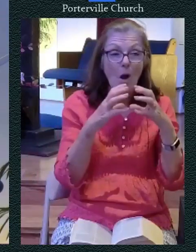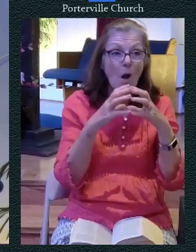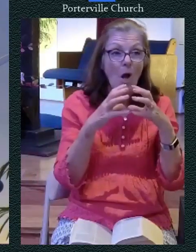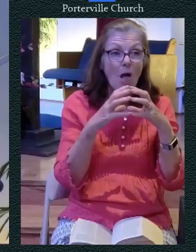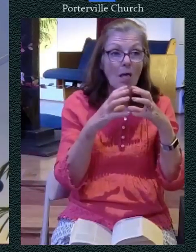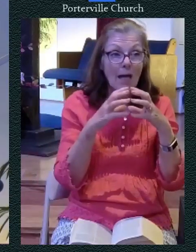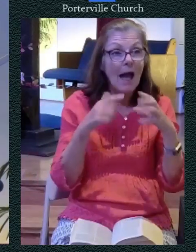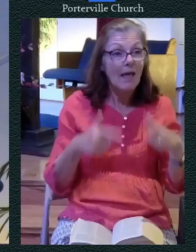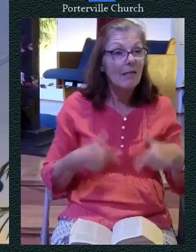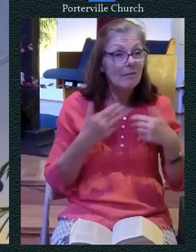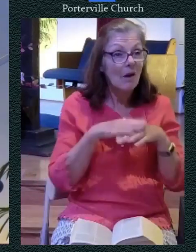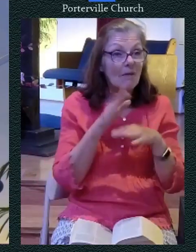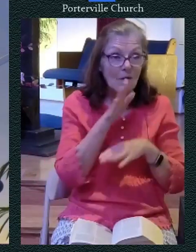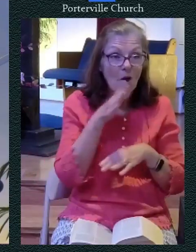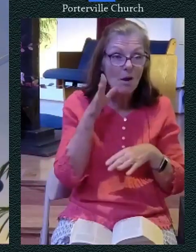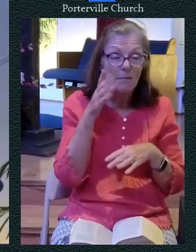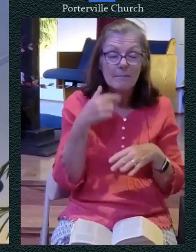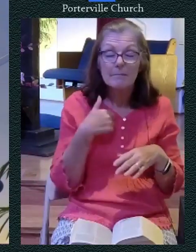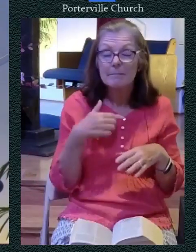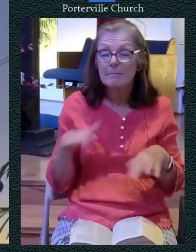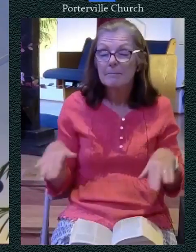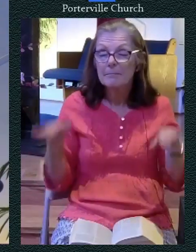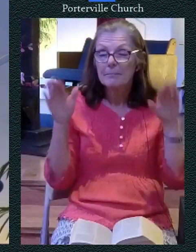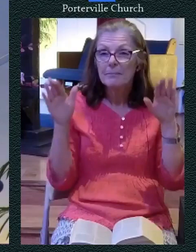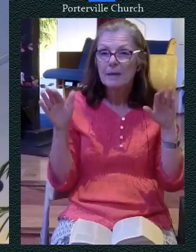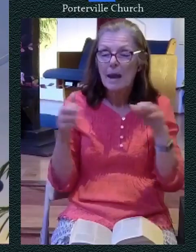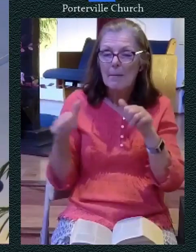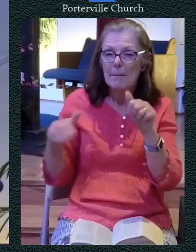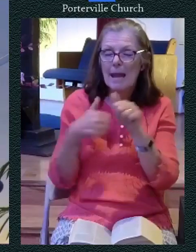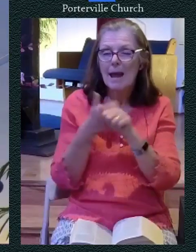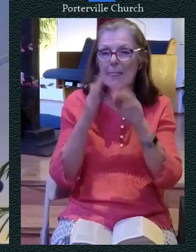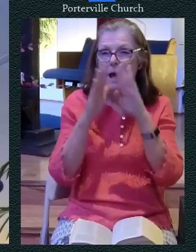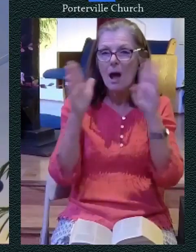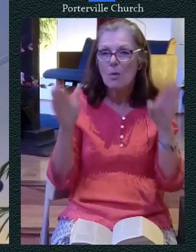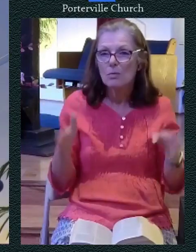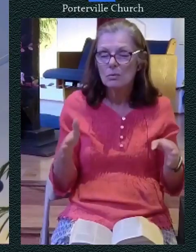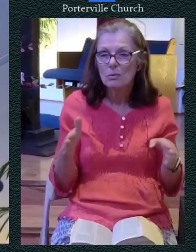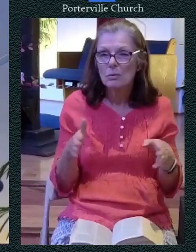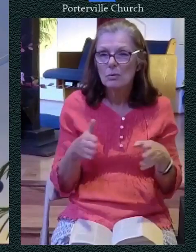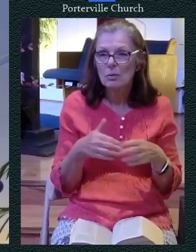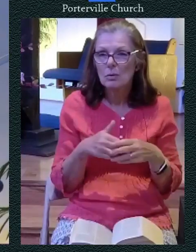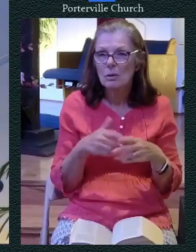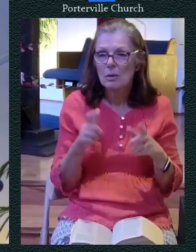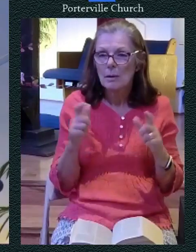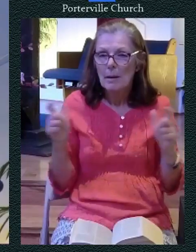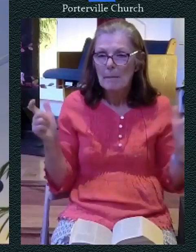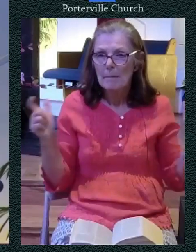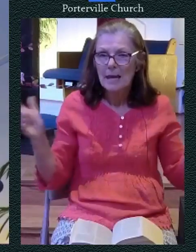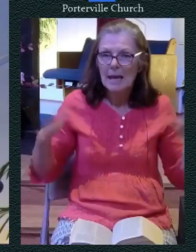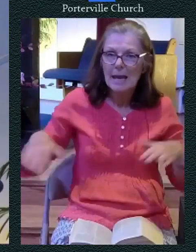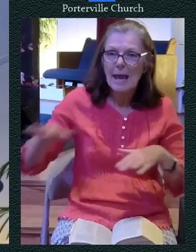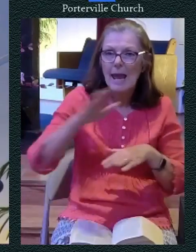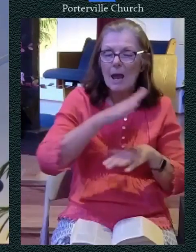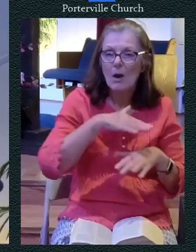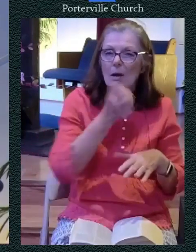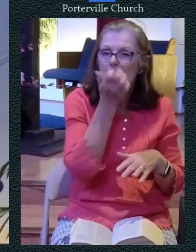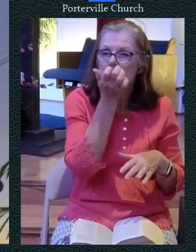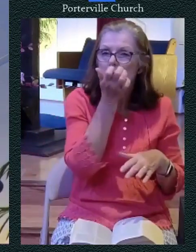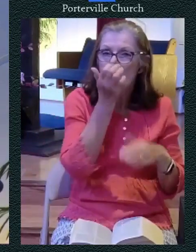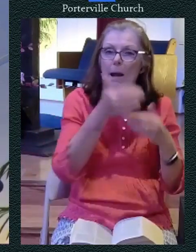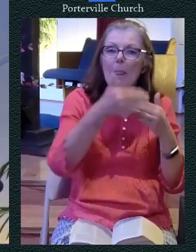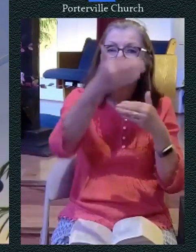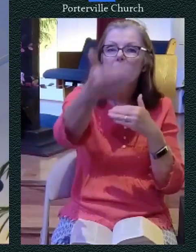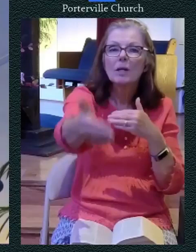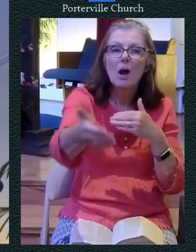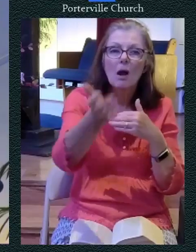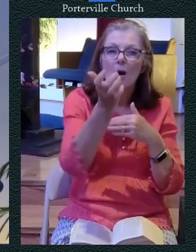farm. And out behind the house, there was a big area of lawn. And then beyond the lawn, there was